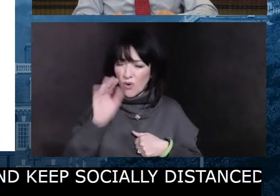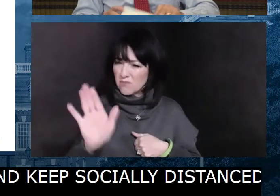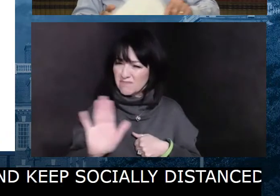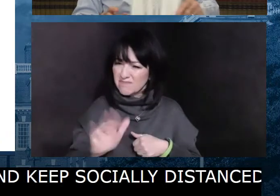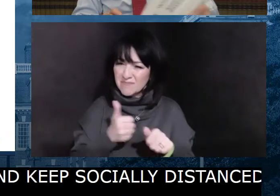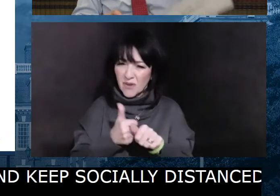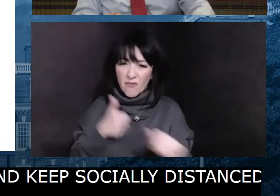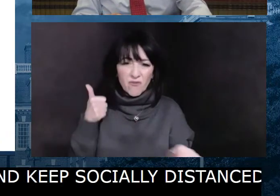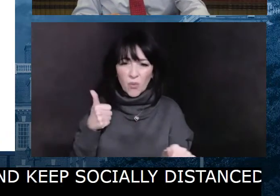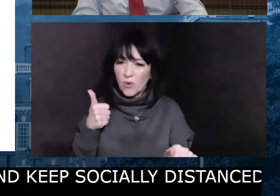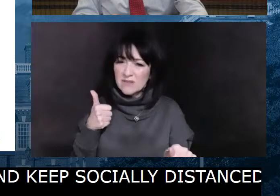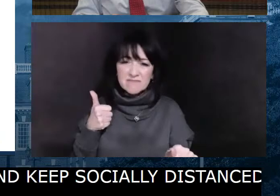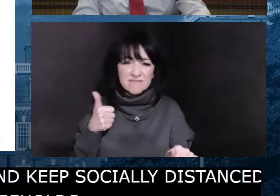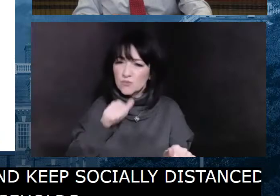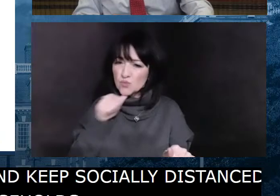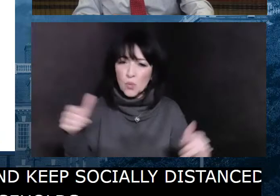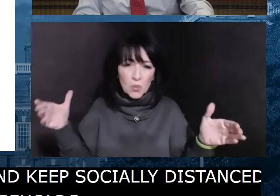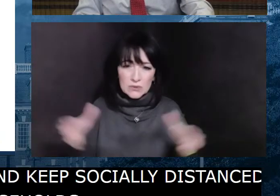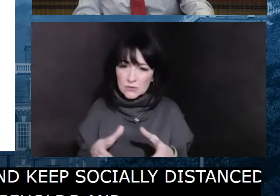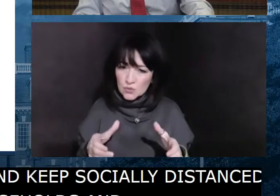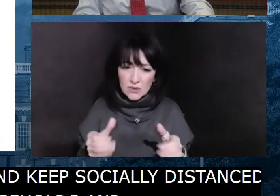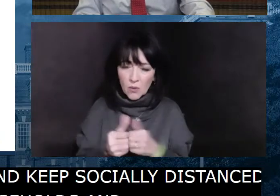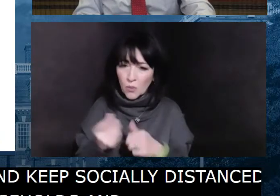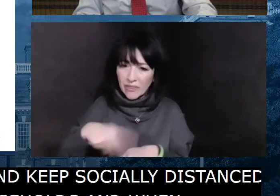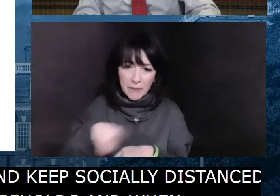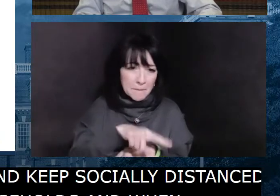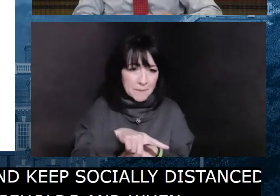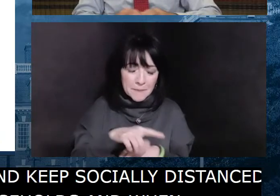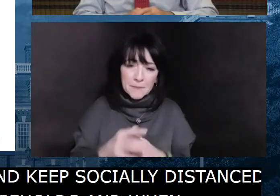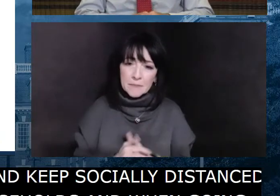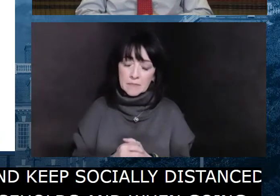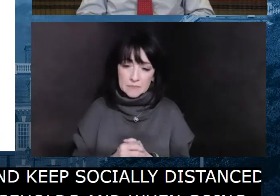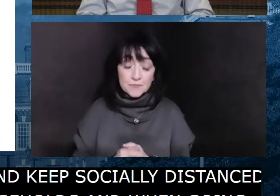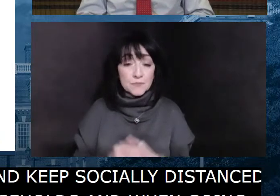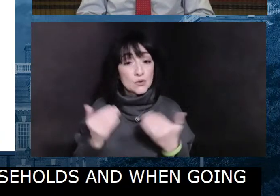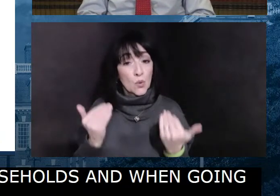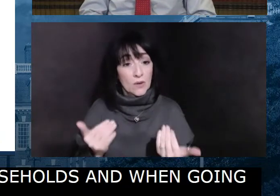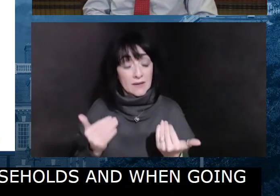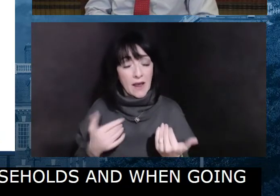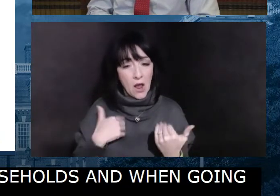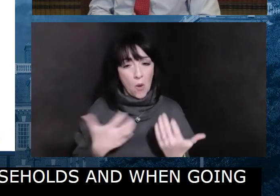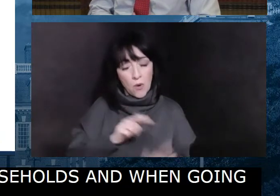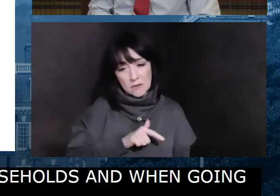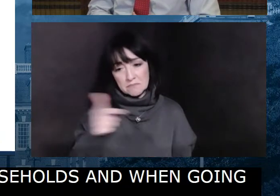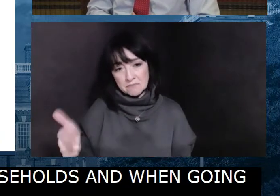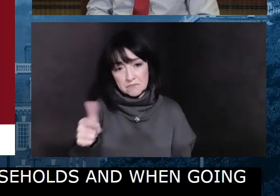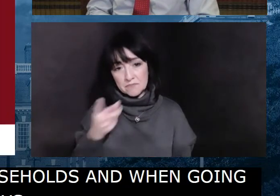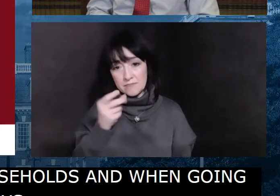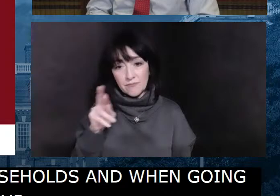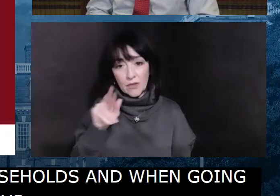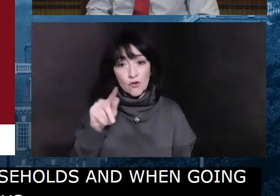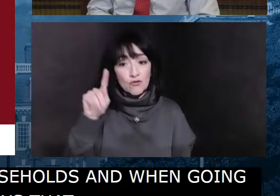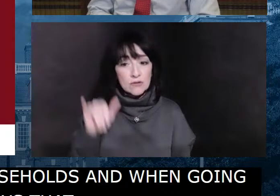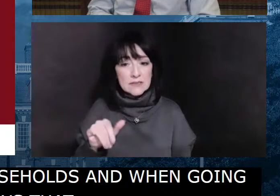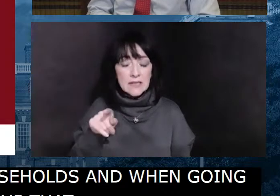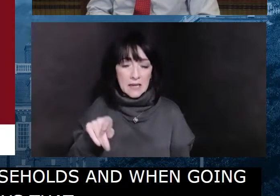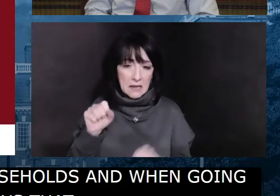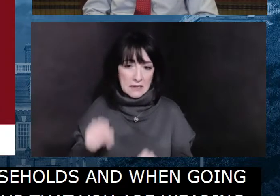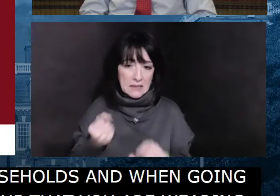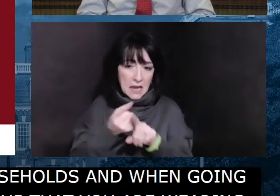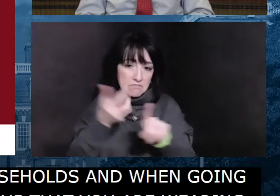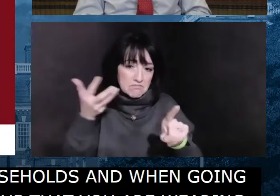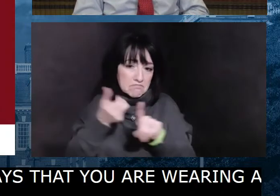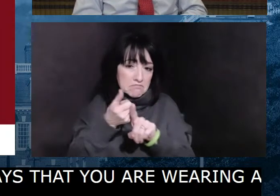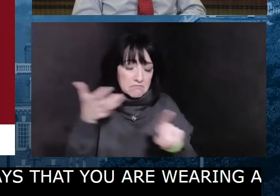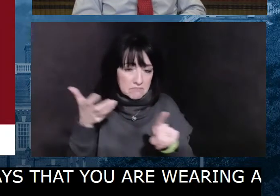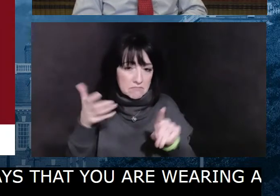with that, I'm going to turn it over to Dr. Rattay, who can expand on our focus on